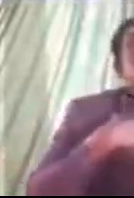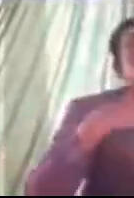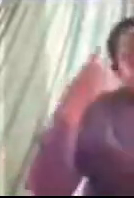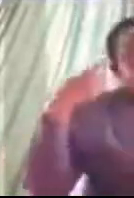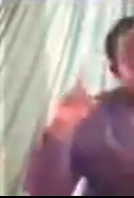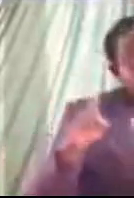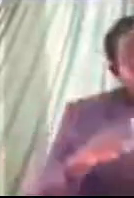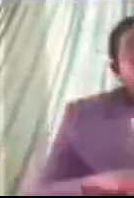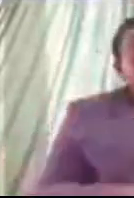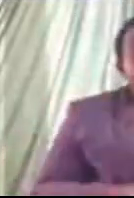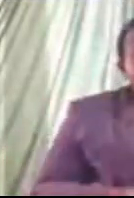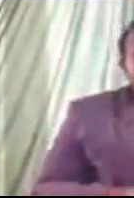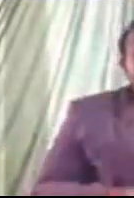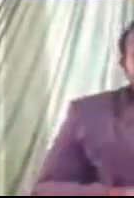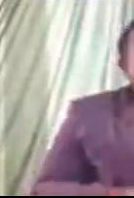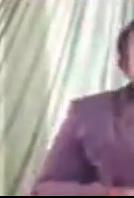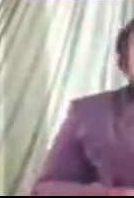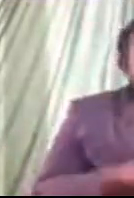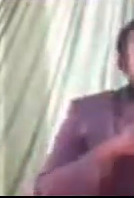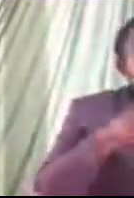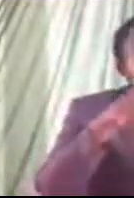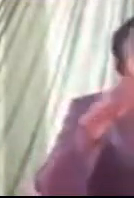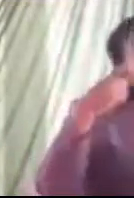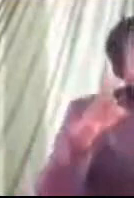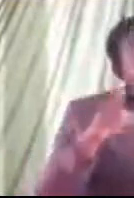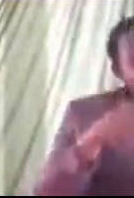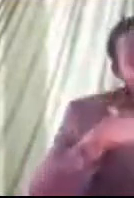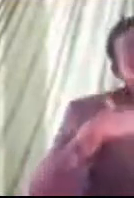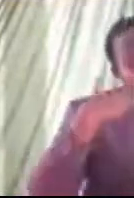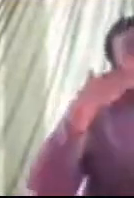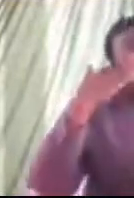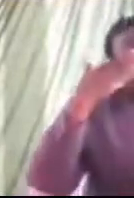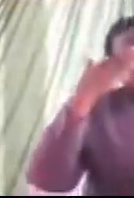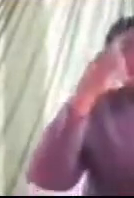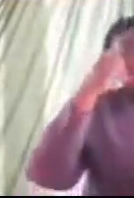You don't recall? These are. What year was it? As in, quite a long time ago.